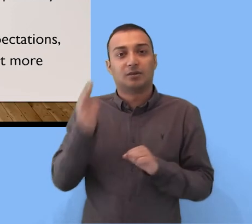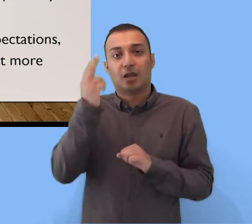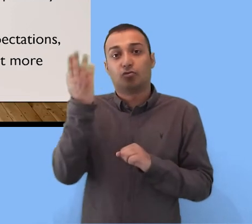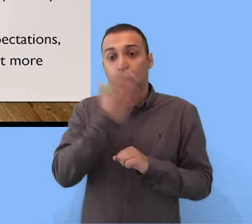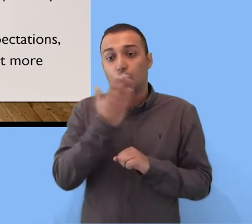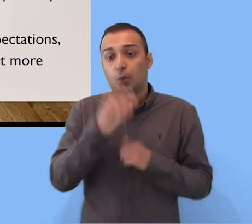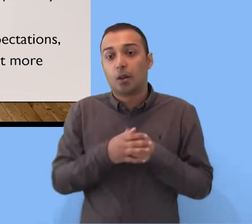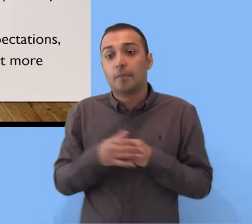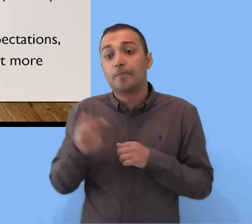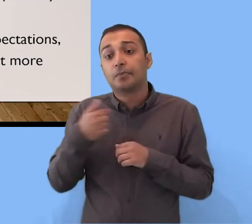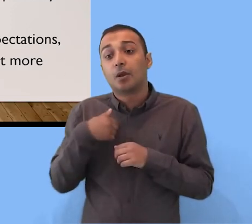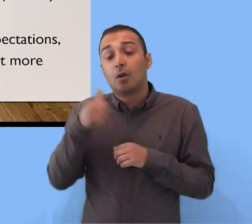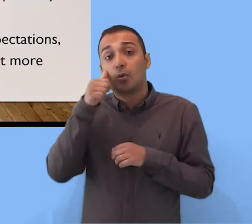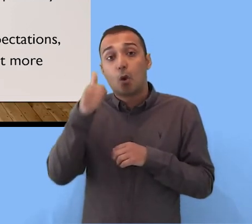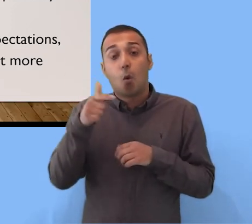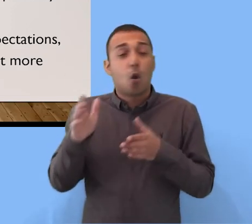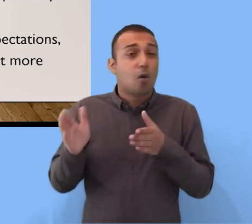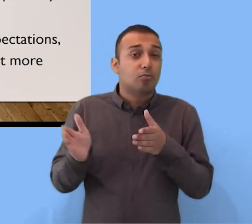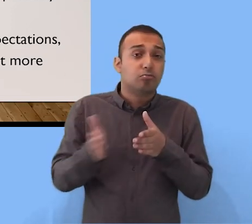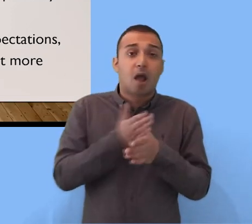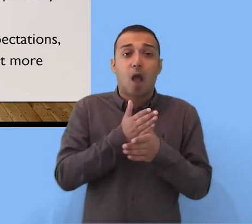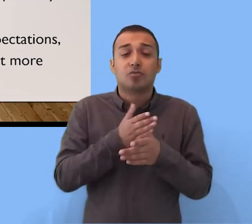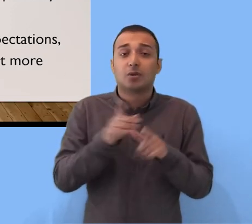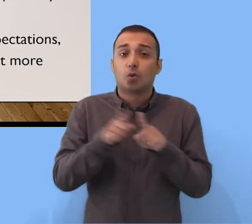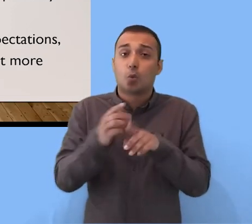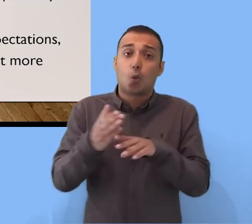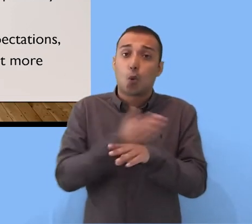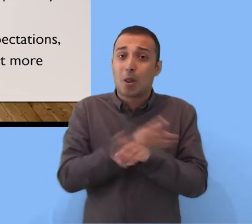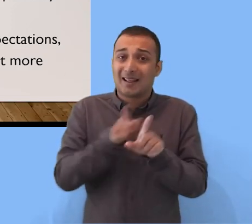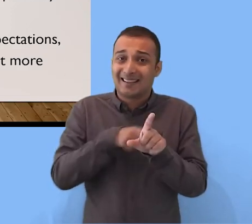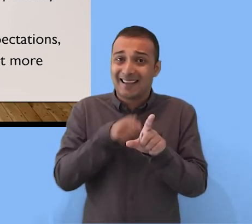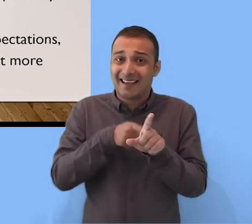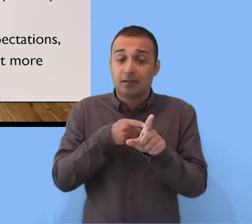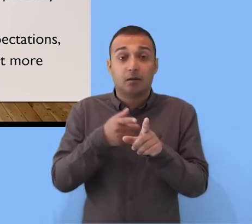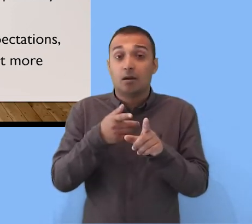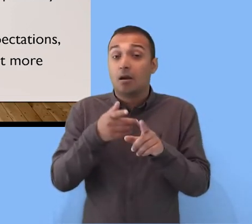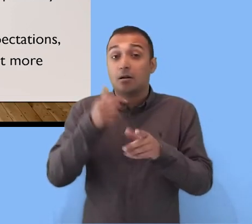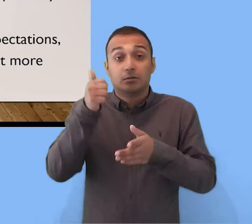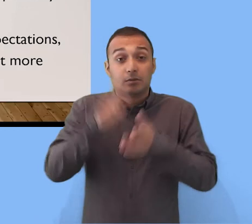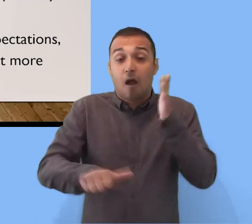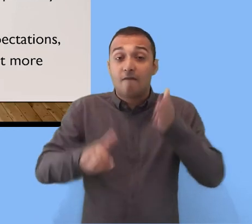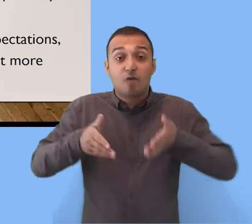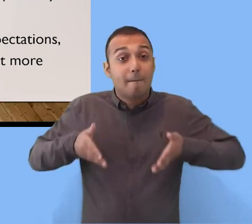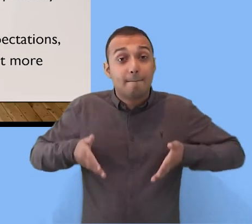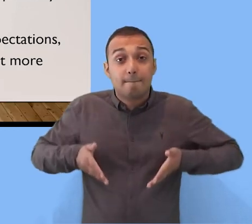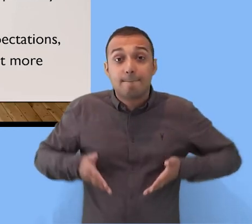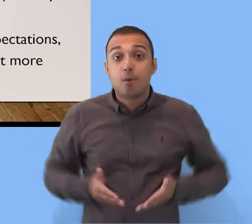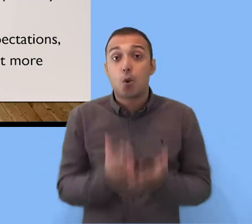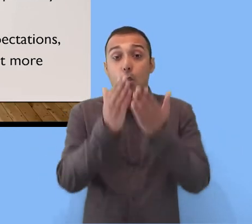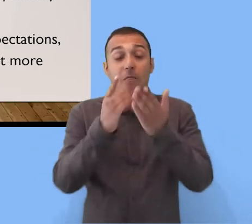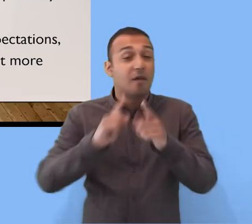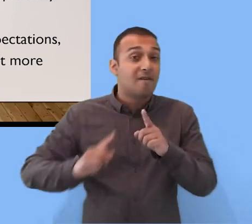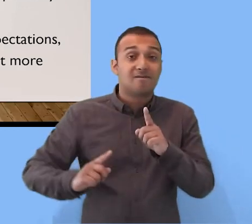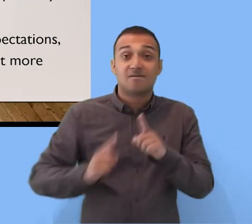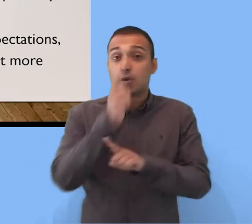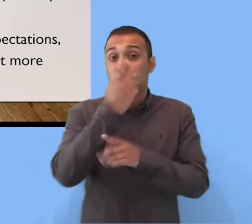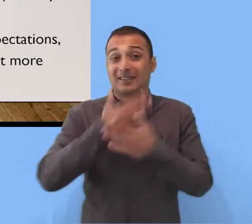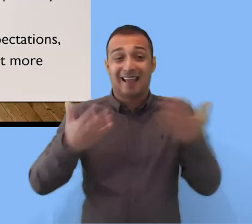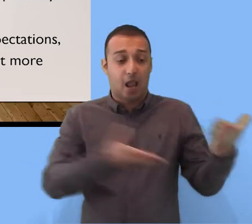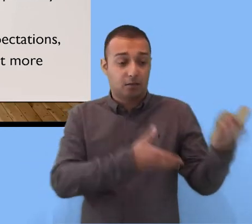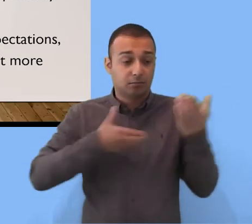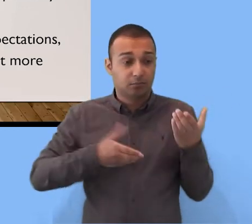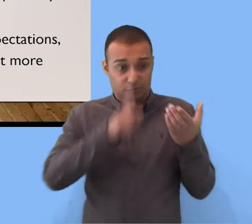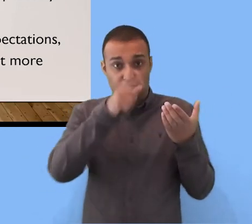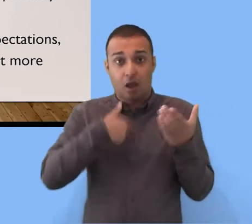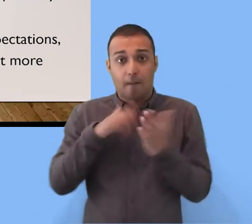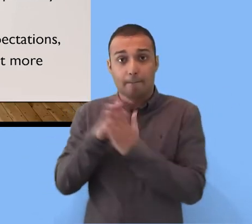early years, and by early years in terms of reading with children, I mean from birth, from that very first day, reading with